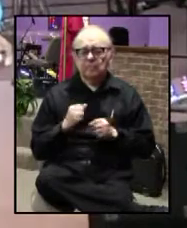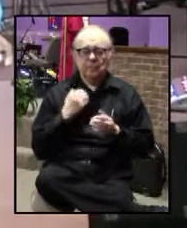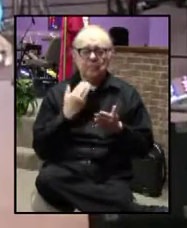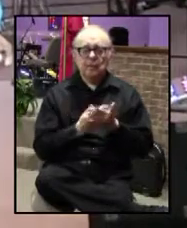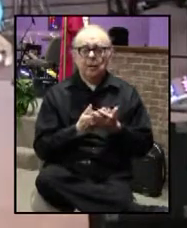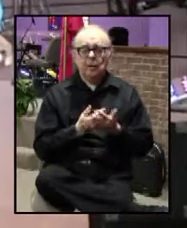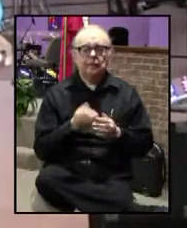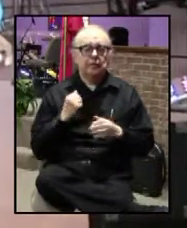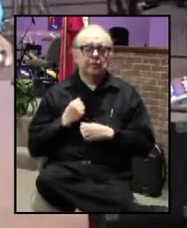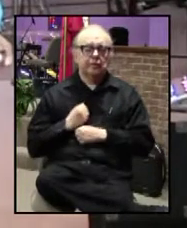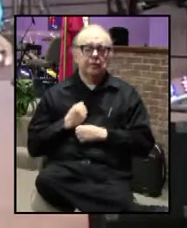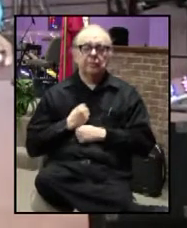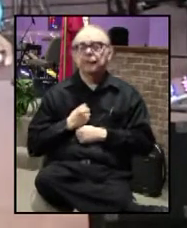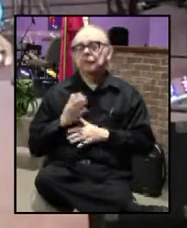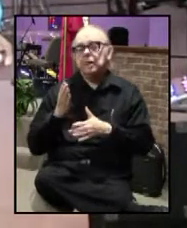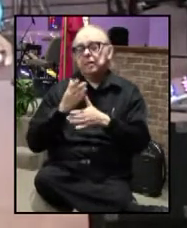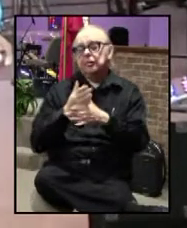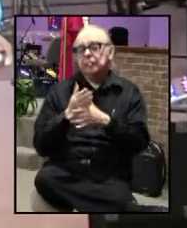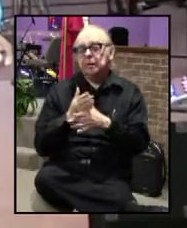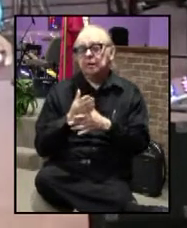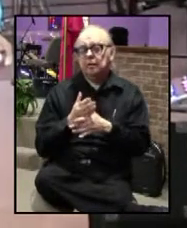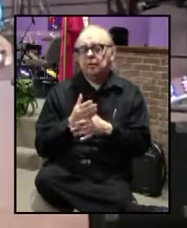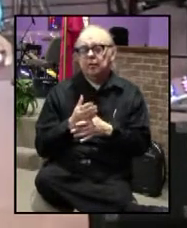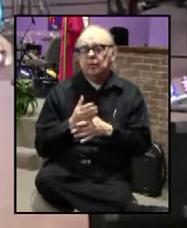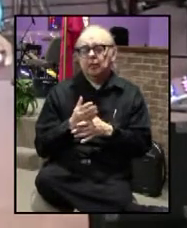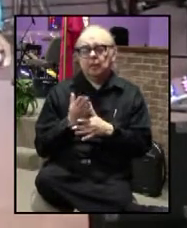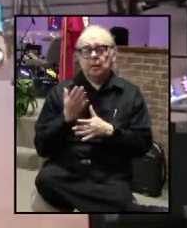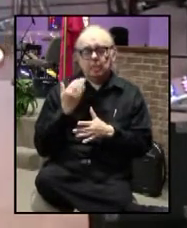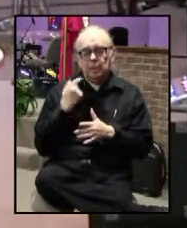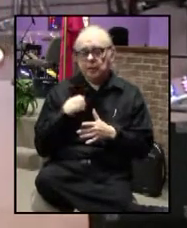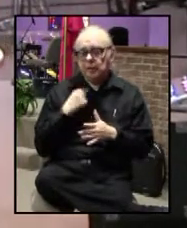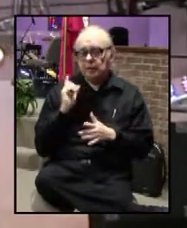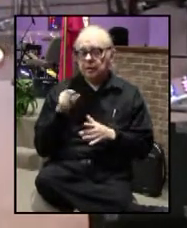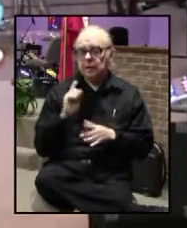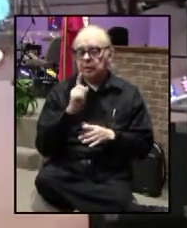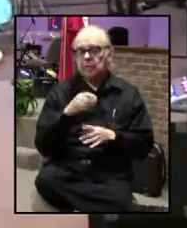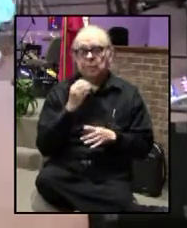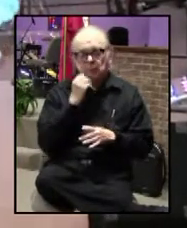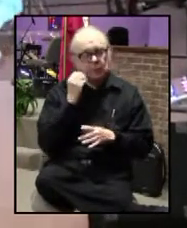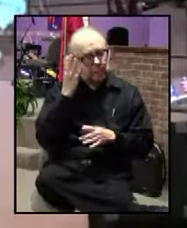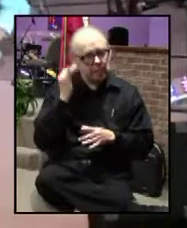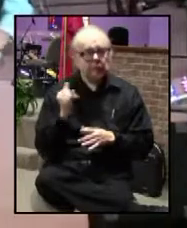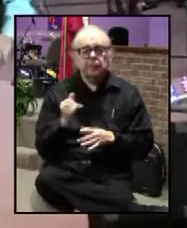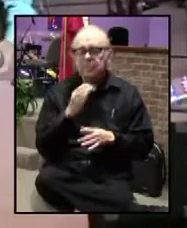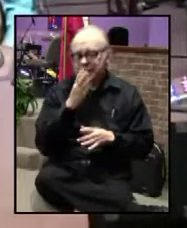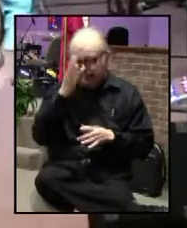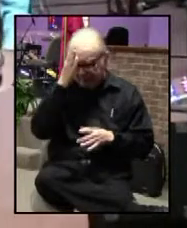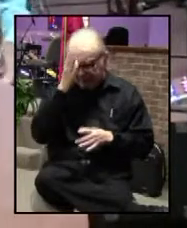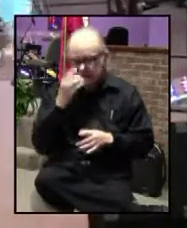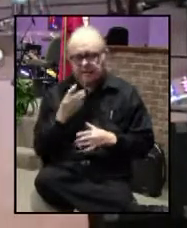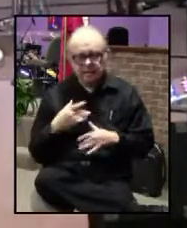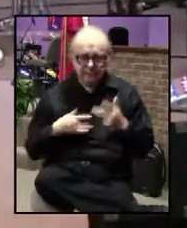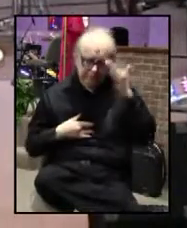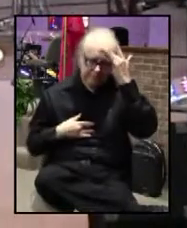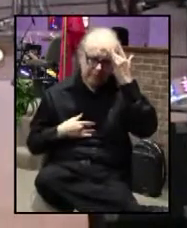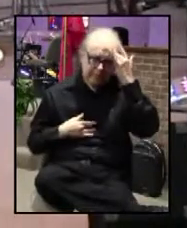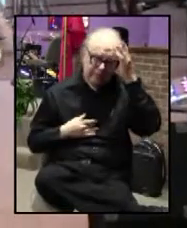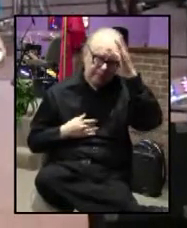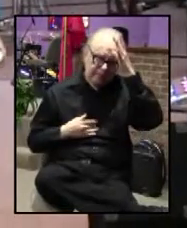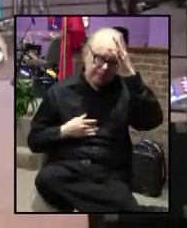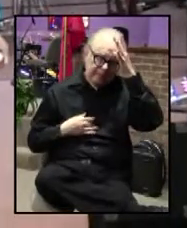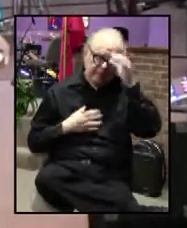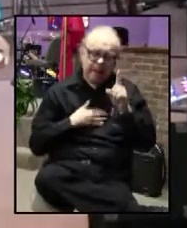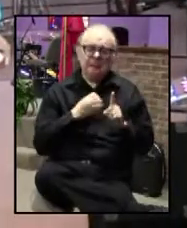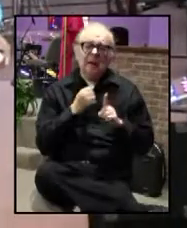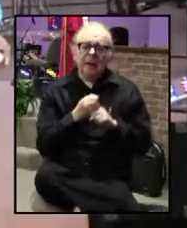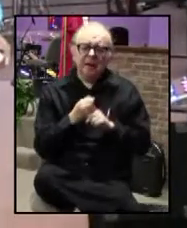from the service in Germany, and they had called and said, you need to get home because your dad's sick. My father had had a heart